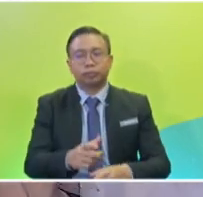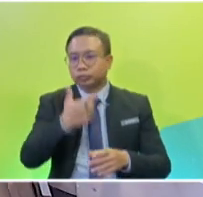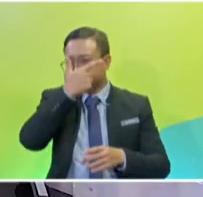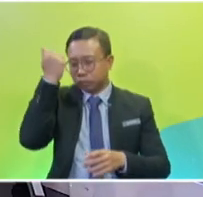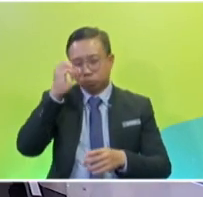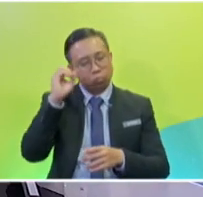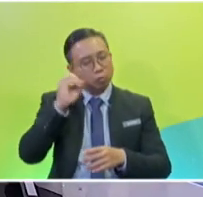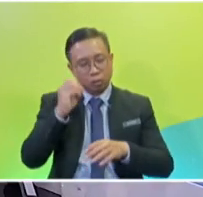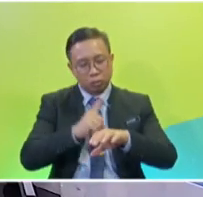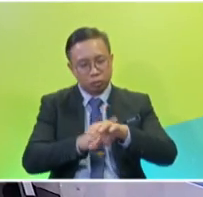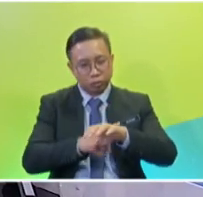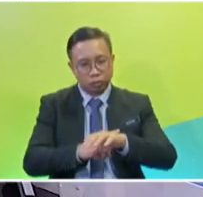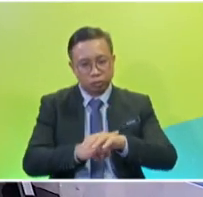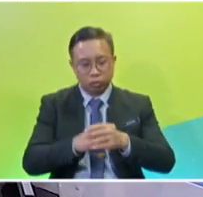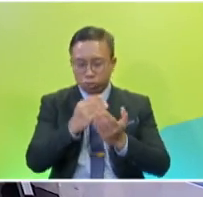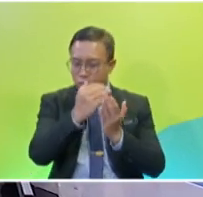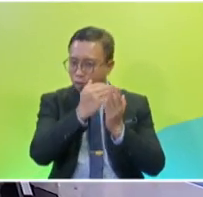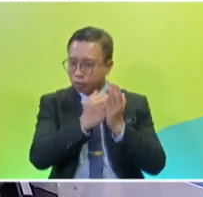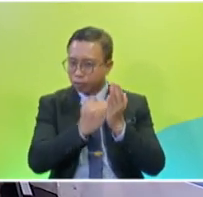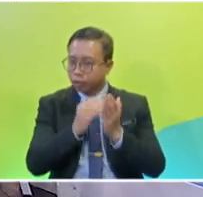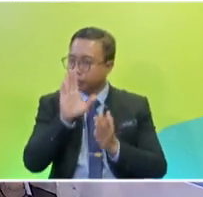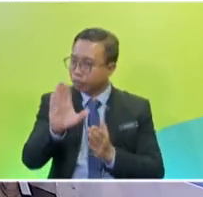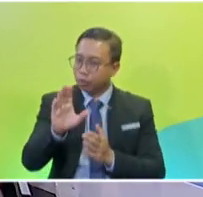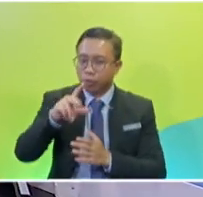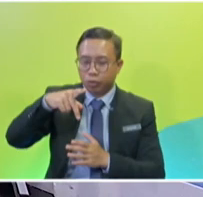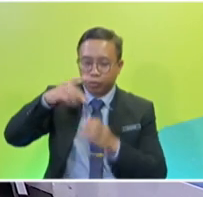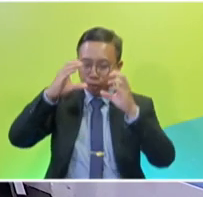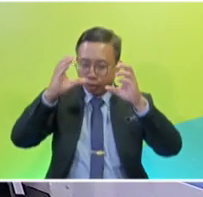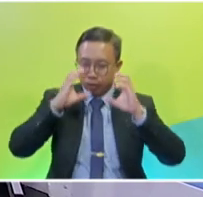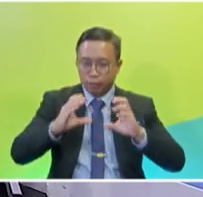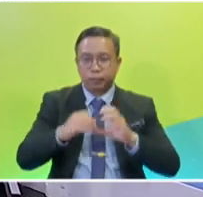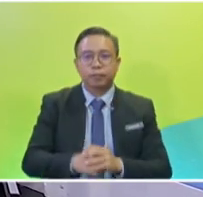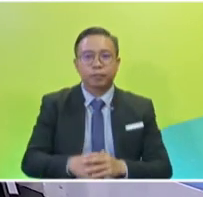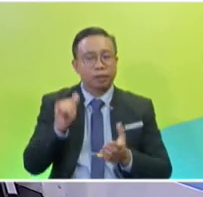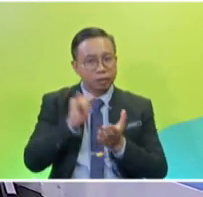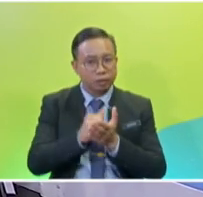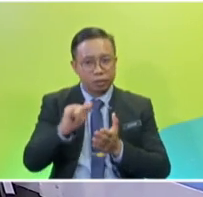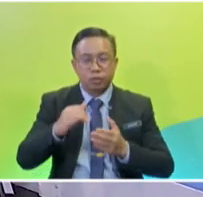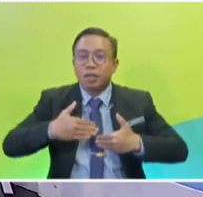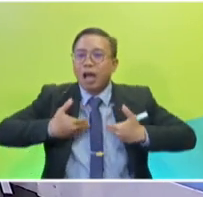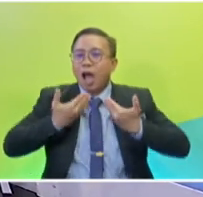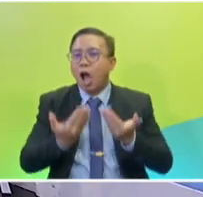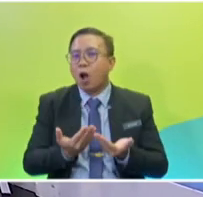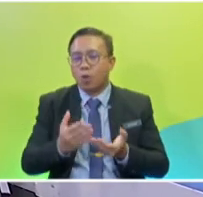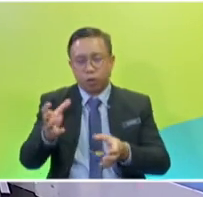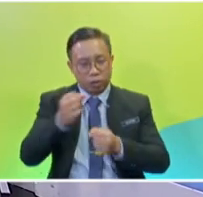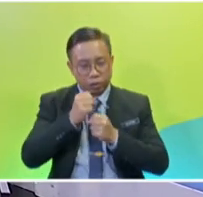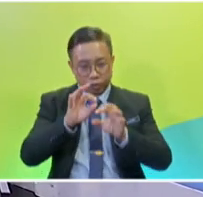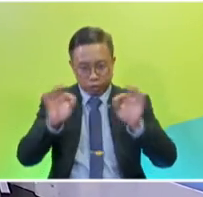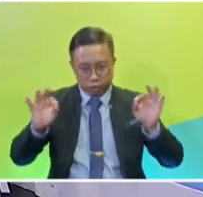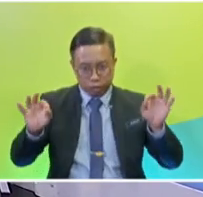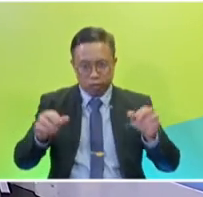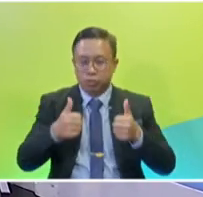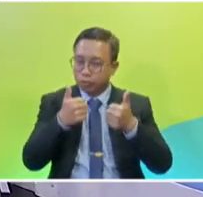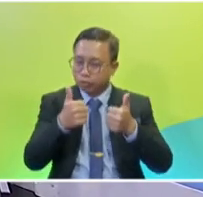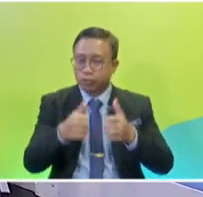have much time to draft your paragraph. Mm-hmm. So having said that, this was how Nana got her sentence. Good job,